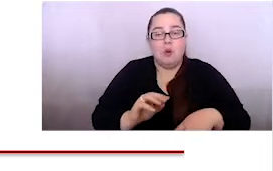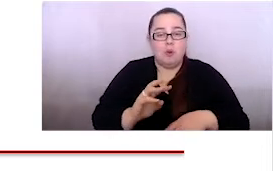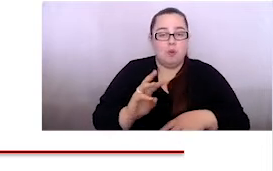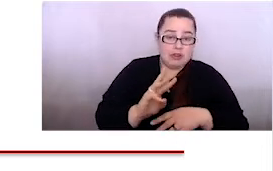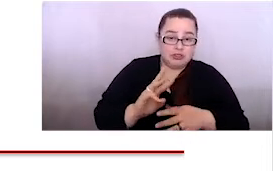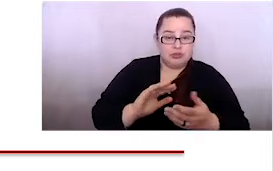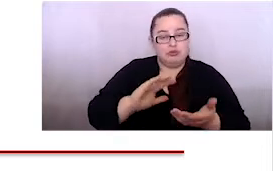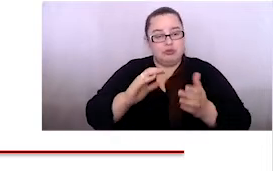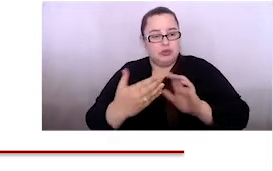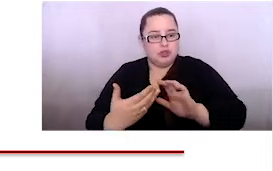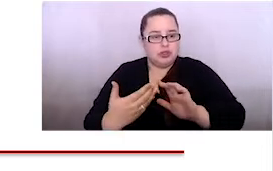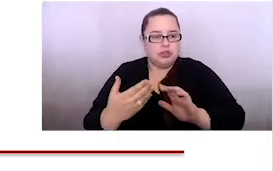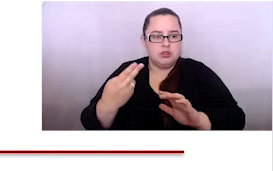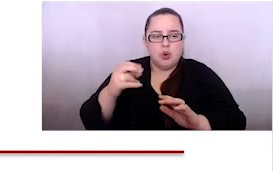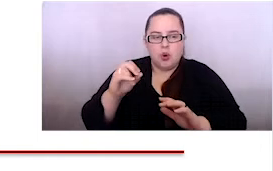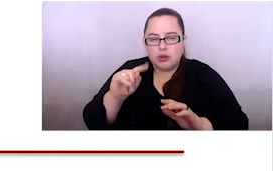So